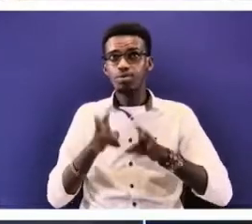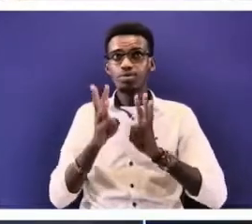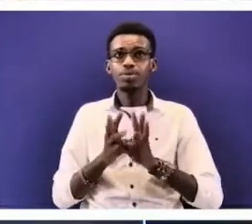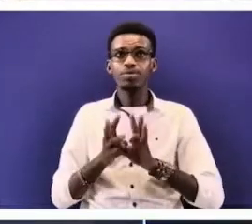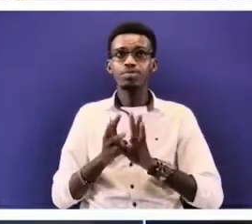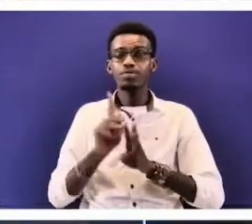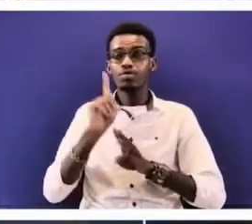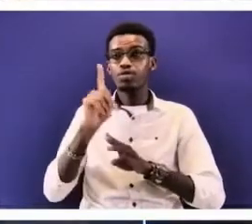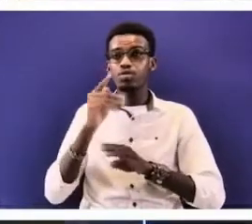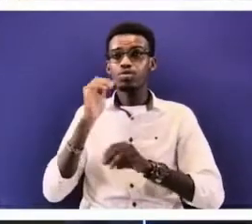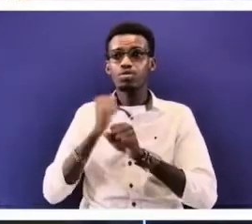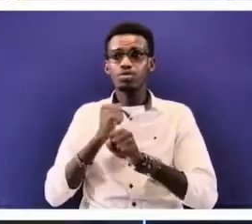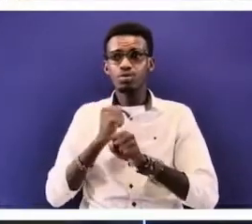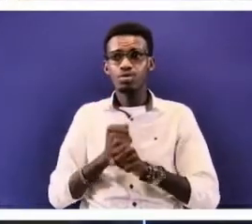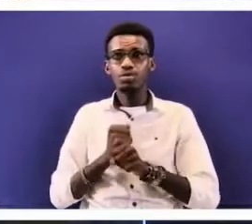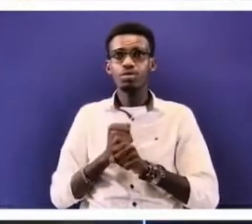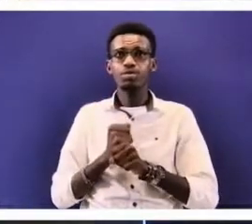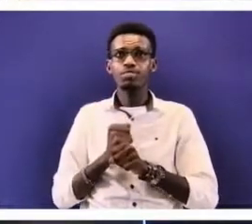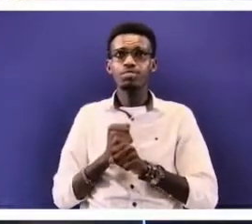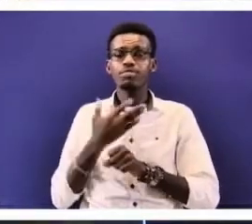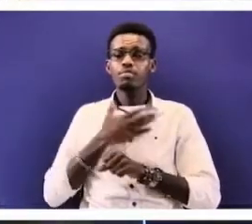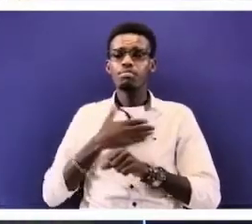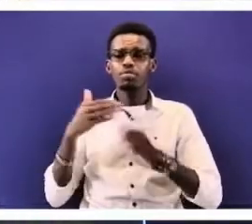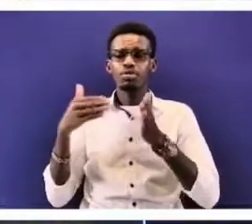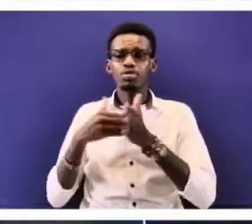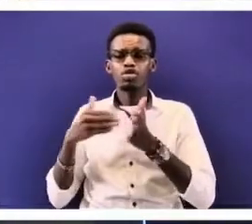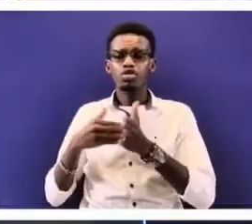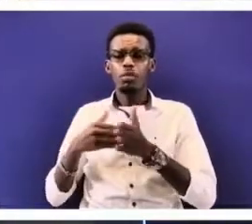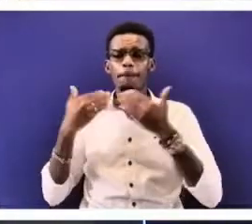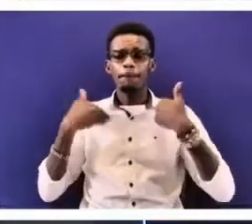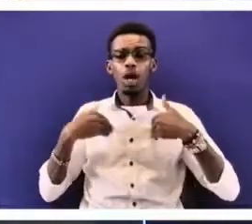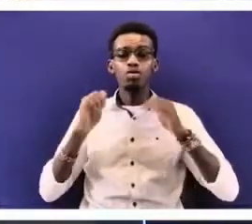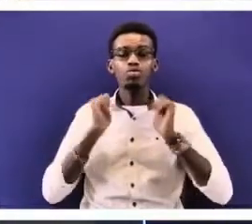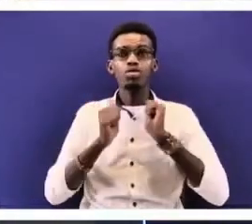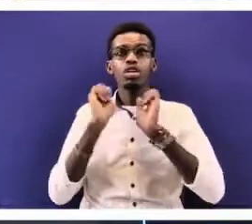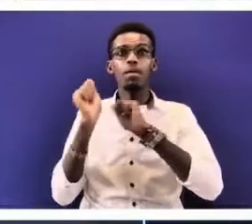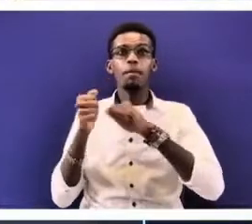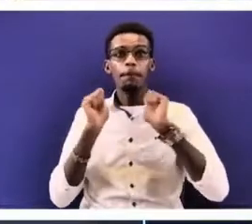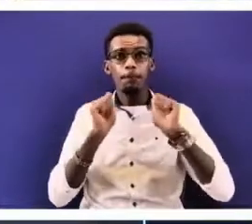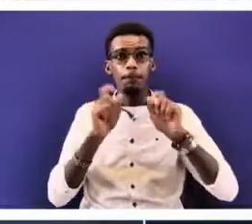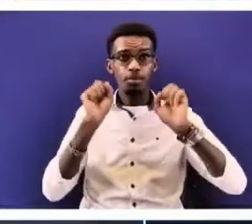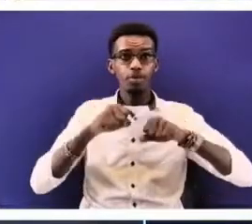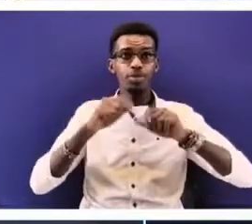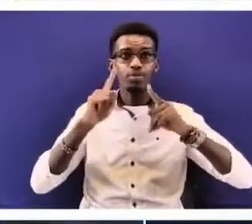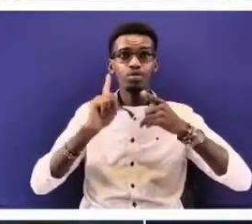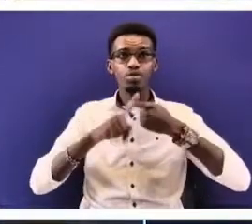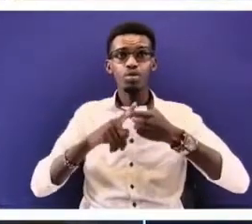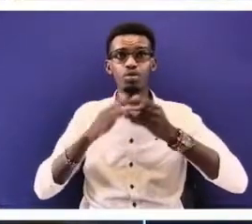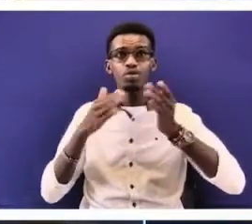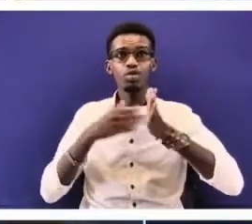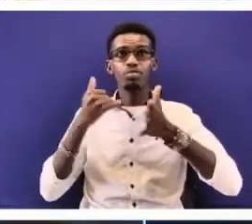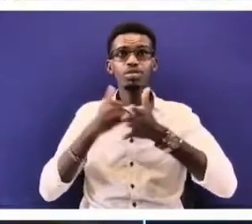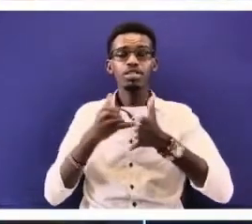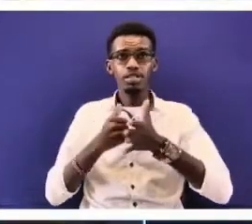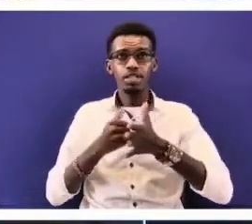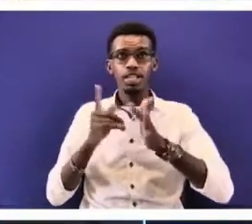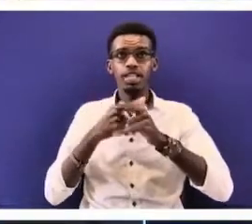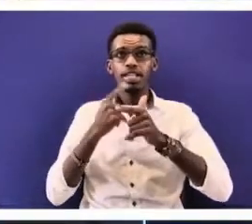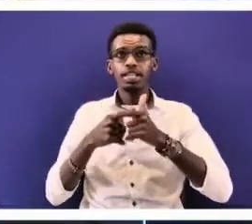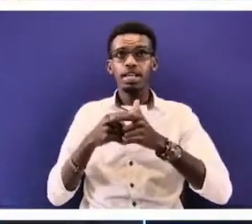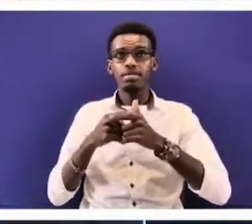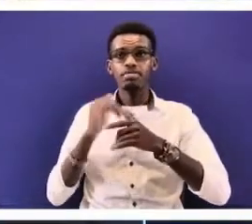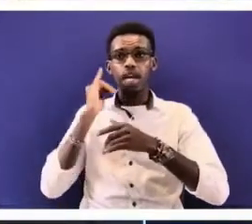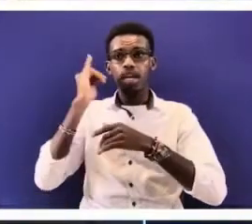You do just the least amount possible. No longer enthusiastic.